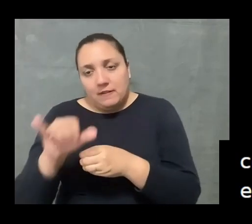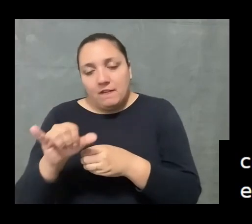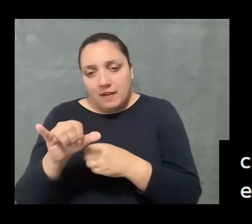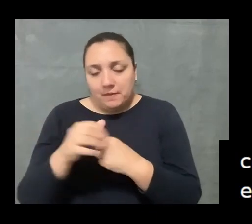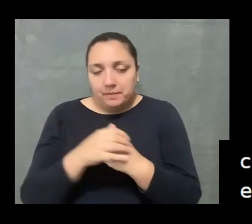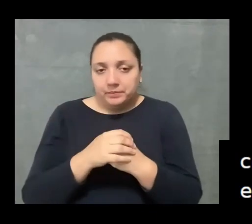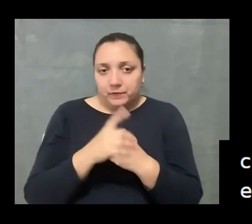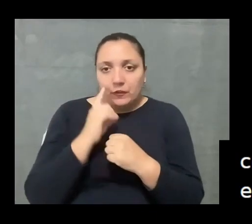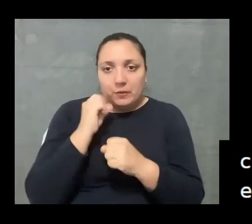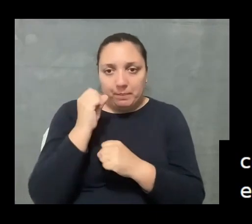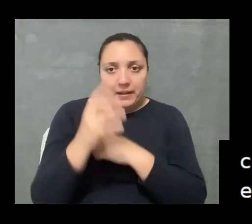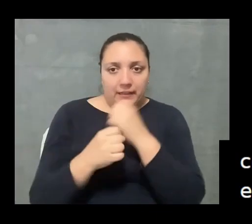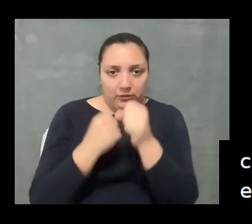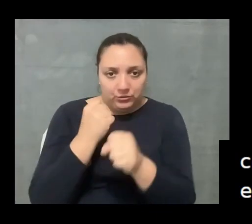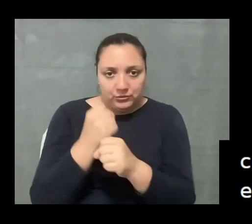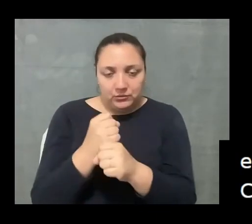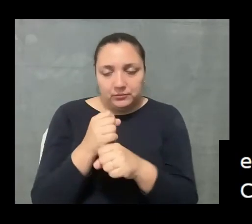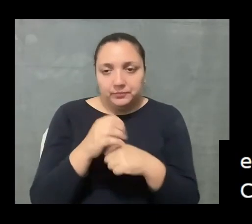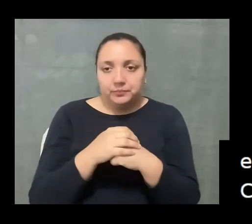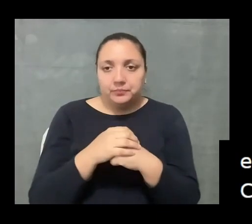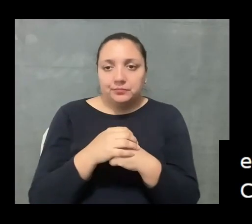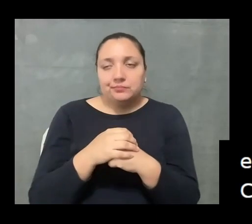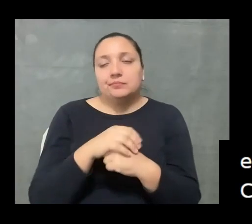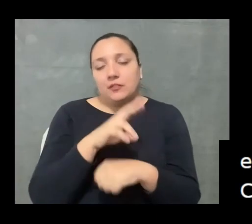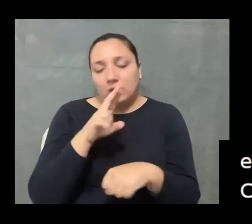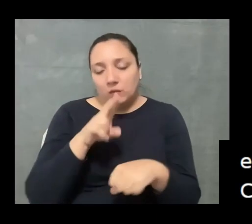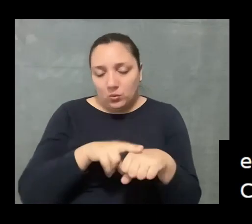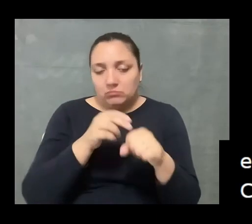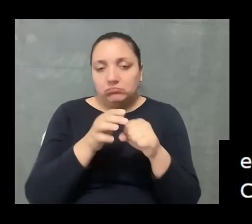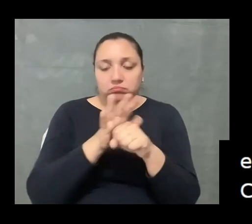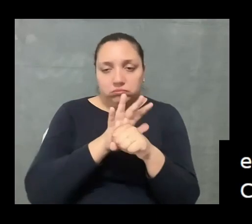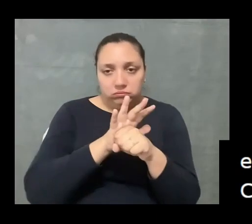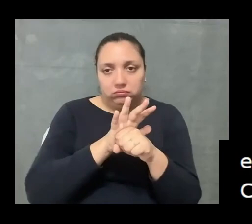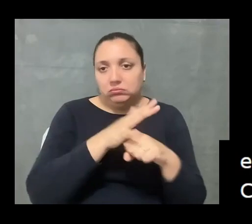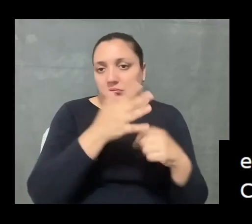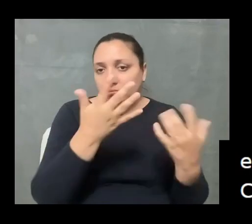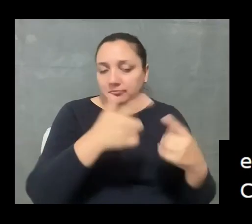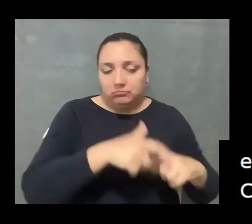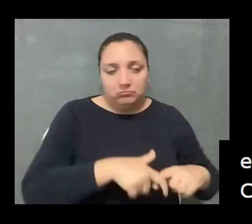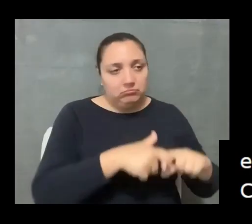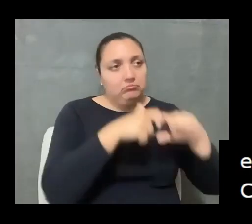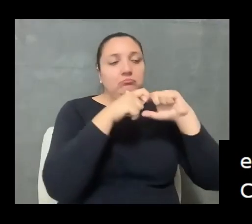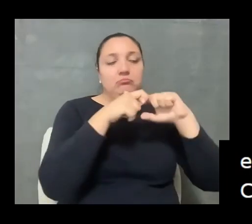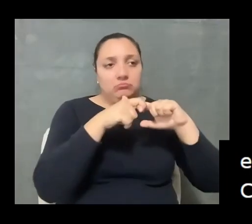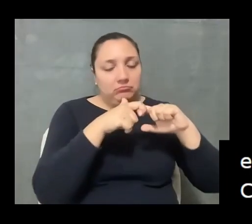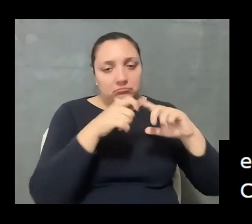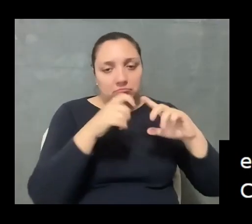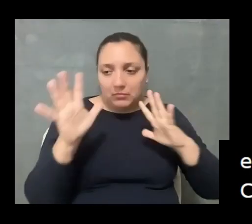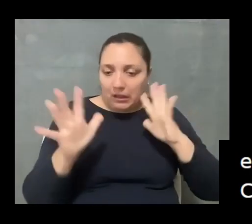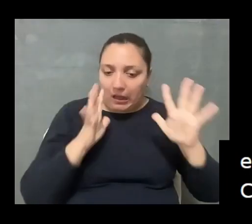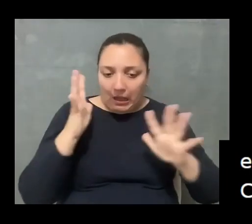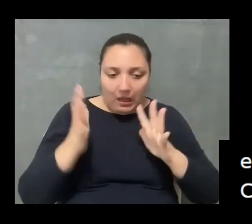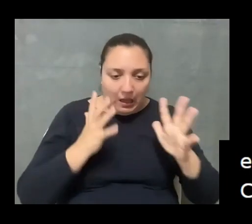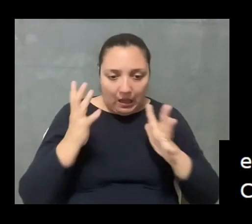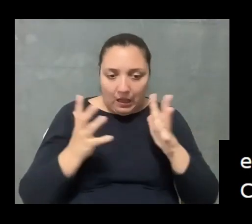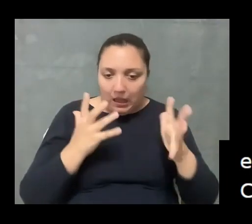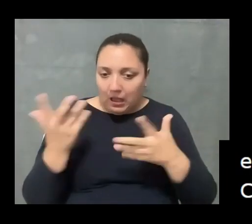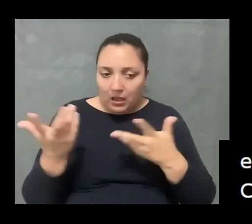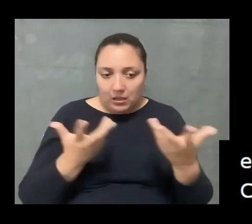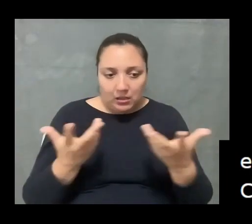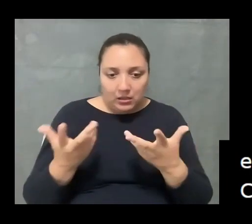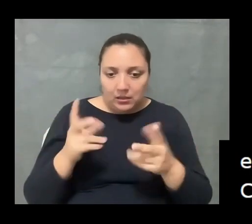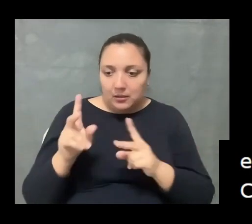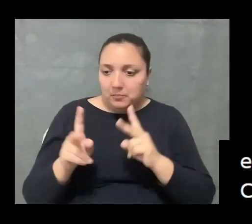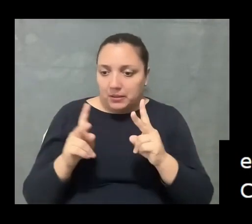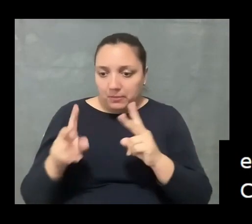many years. But of course, the pandemic was one of those times that we'll kind of have to scramble to get, you know, people to take